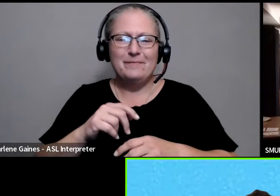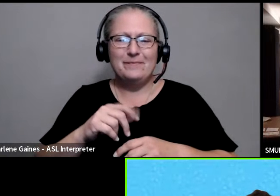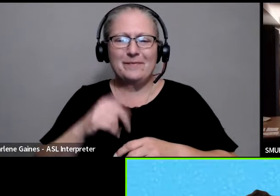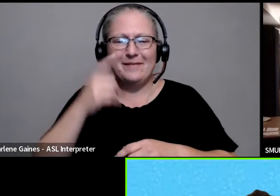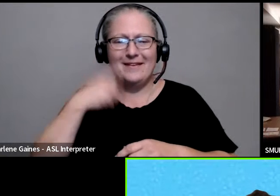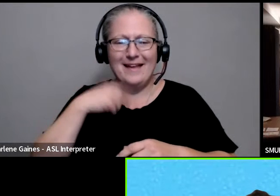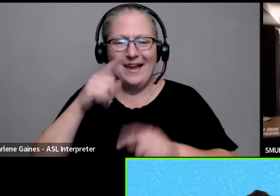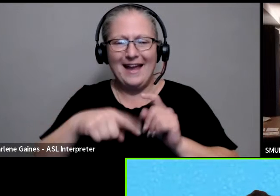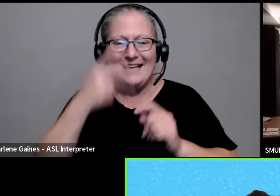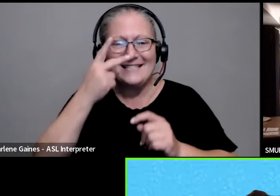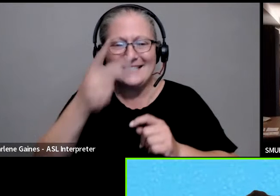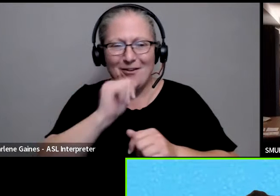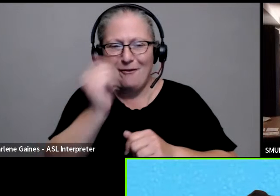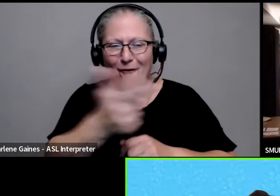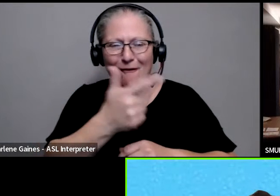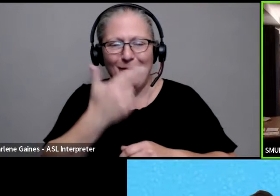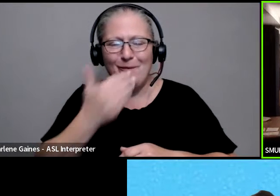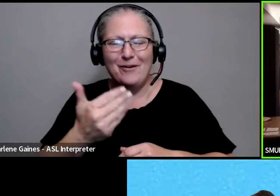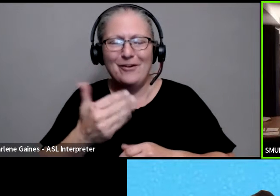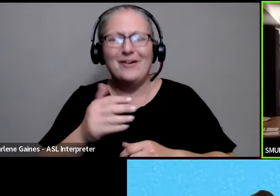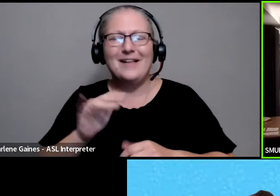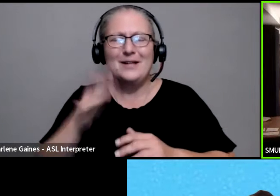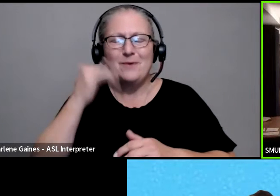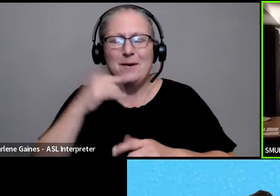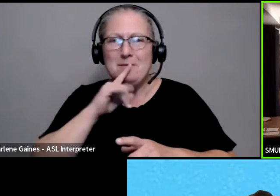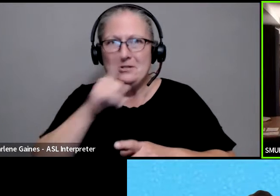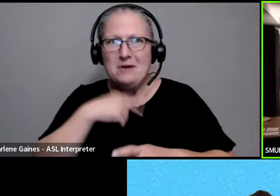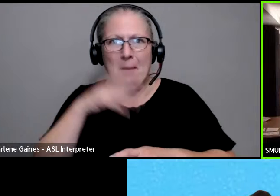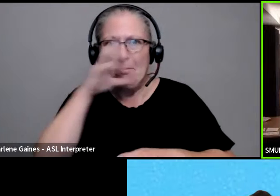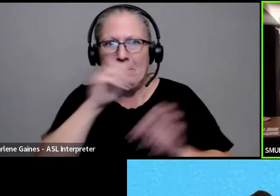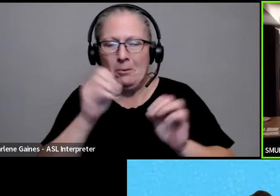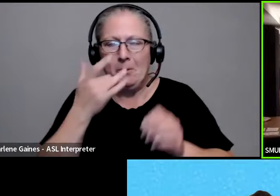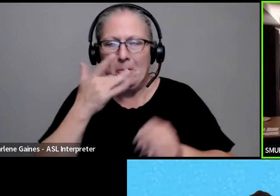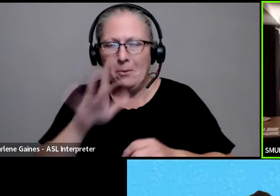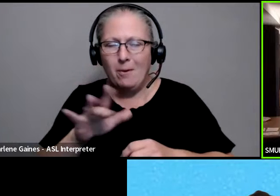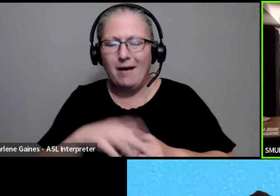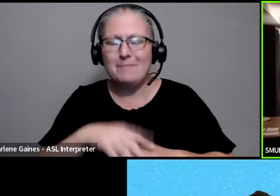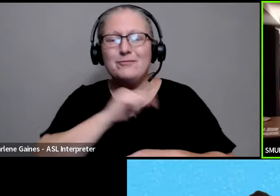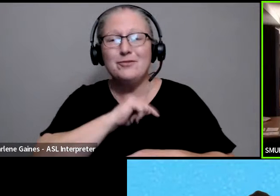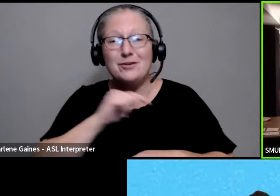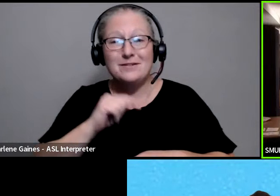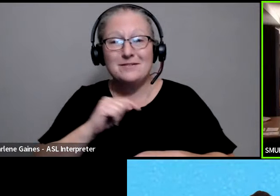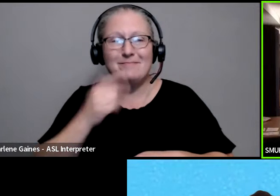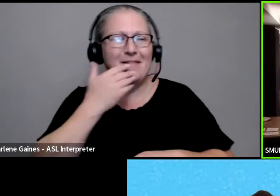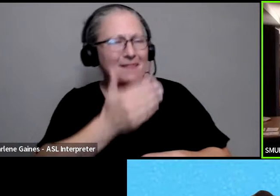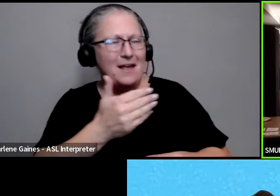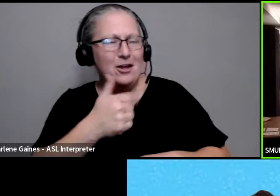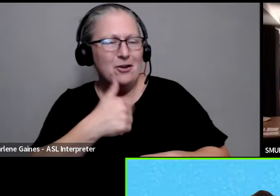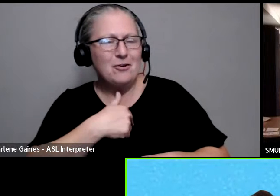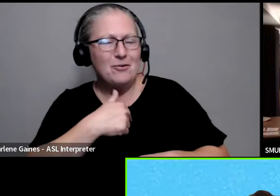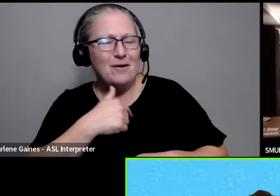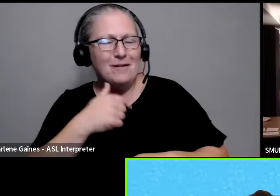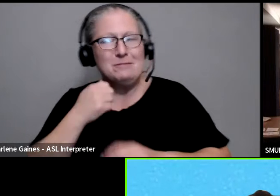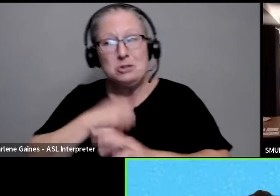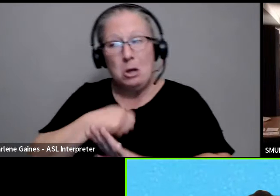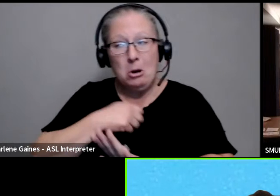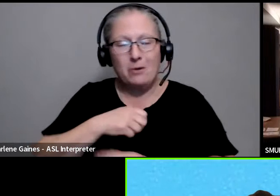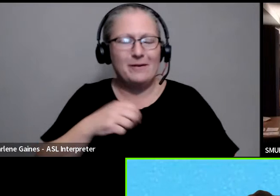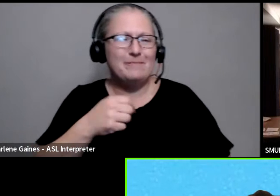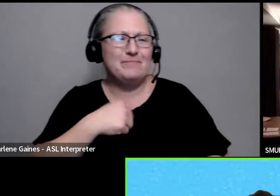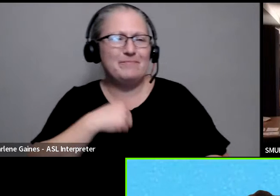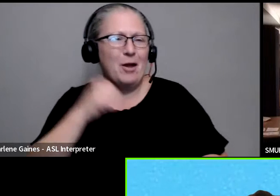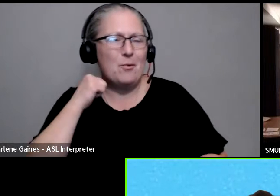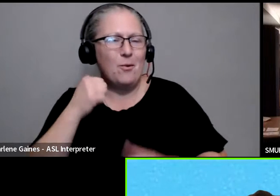because I can't really see you all that well. So Okay. just to make sure I don't miss anyone. Trustee Okay, Griffin? well, thank you. I'll Sorry. try not to take all